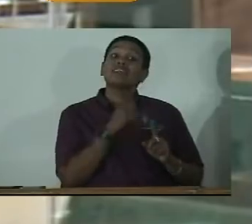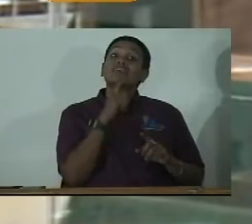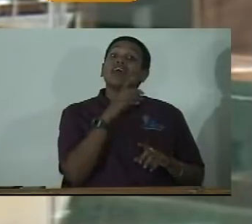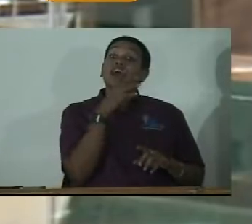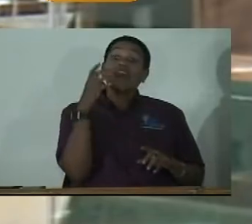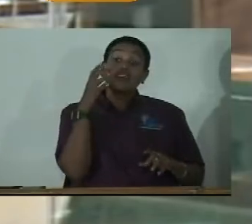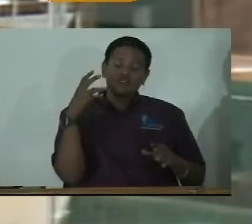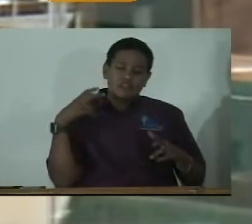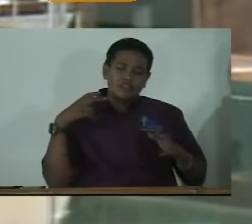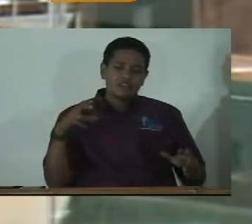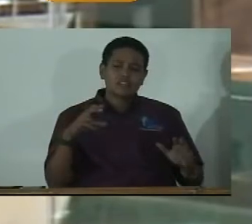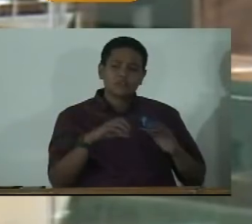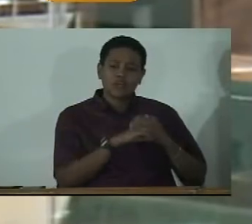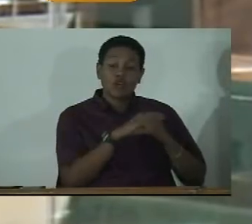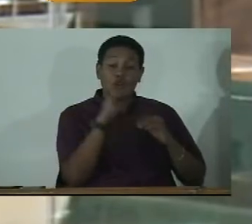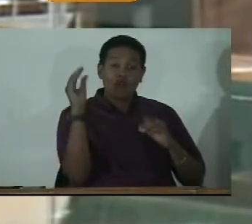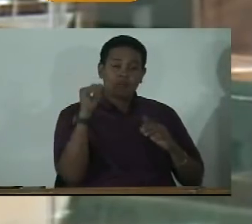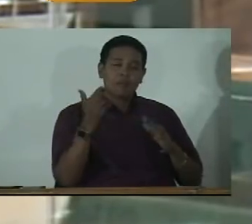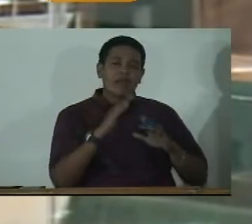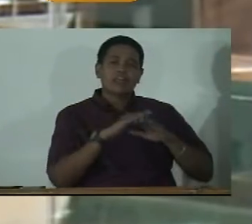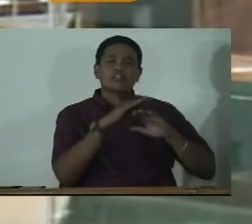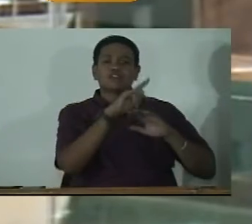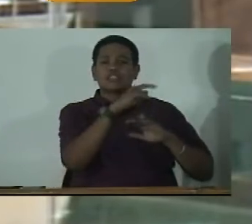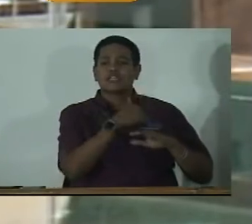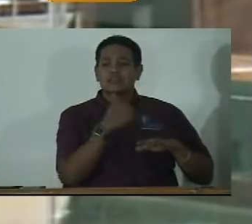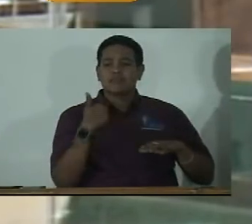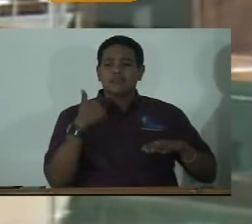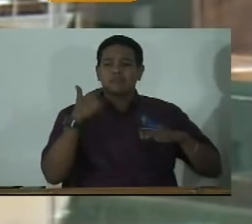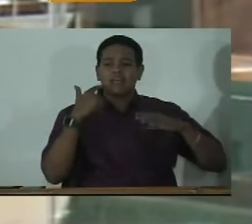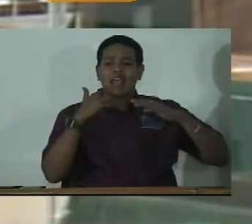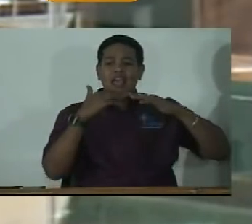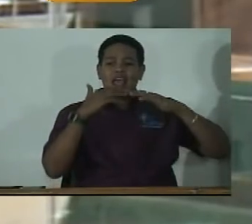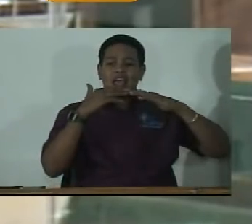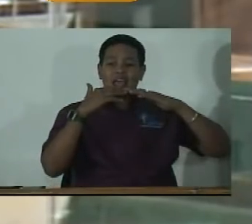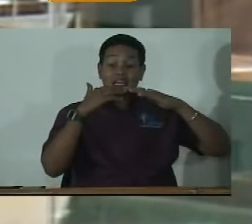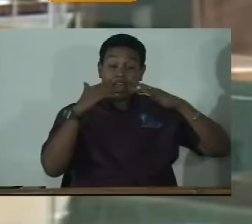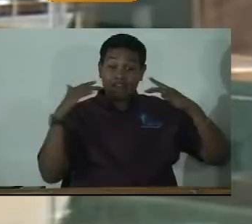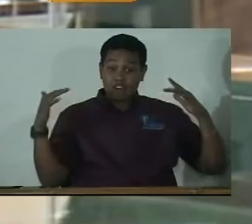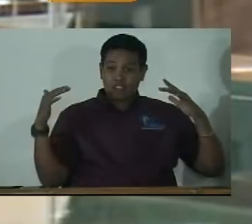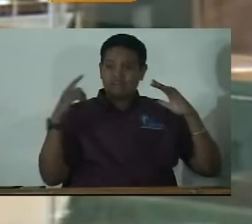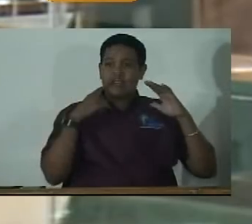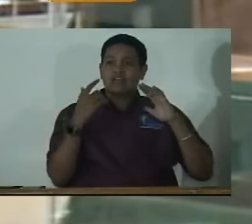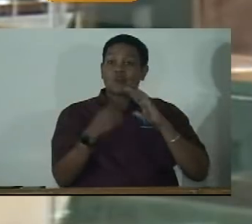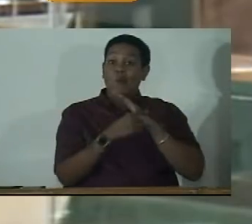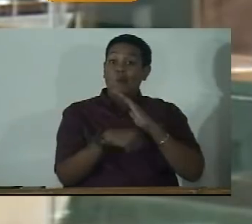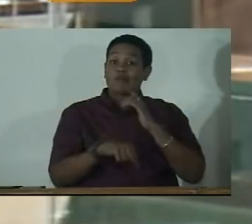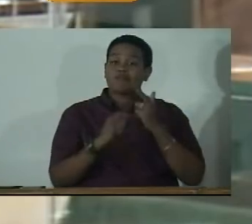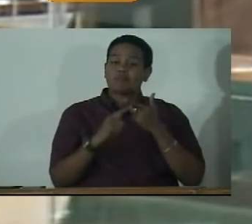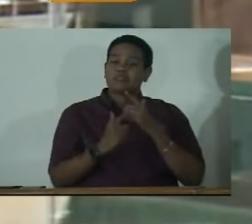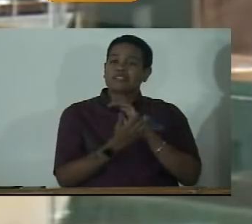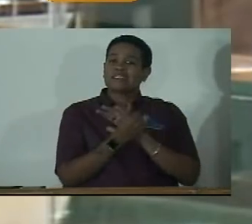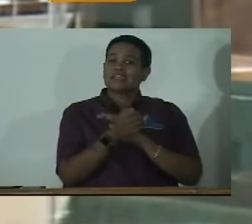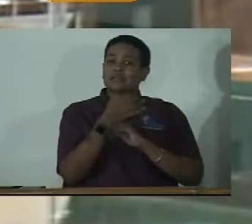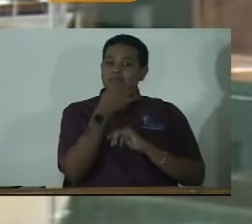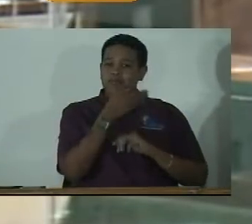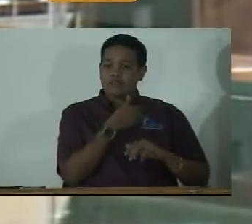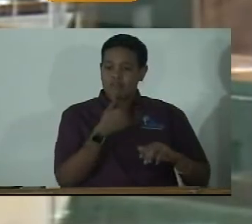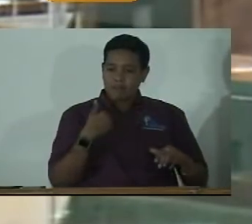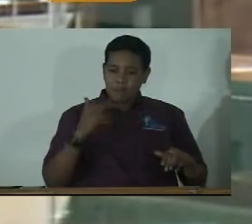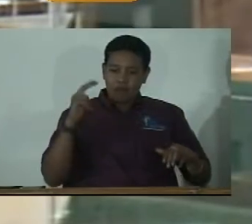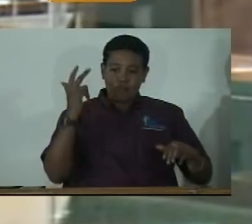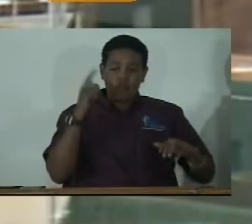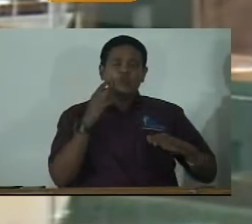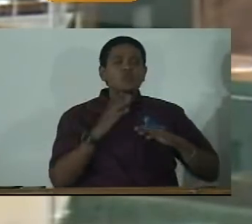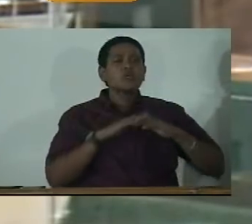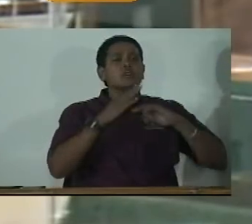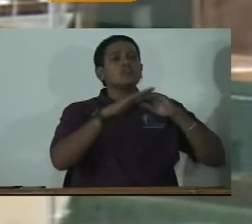by increasing its membership and diversifying the qualification and skill sets of the members. And 3, to further increase the functions